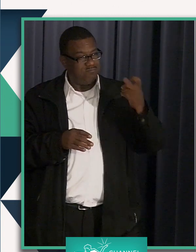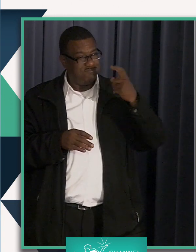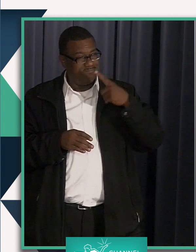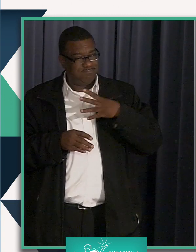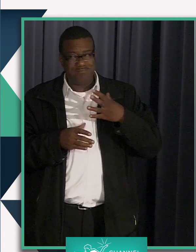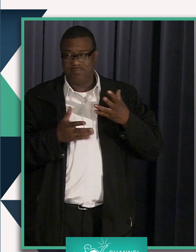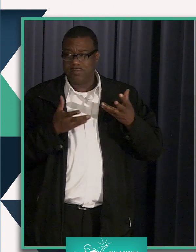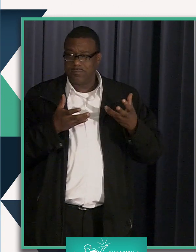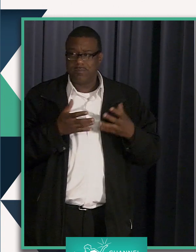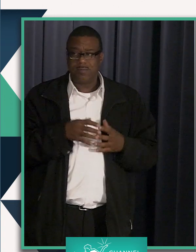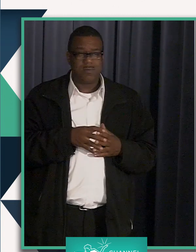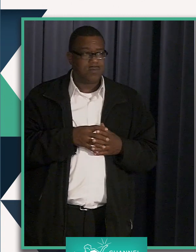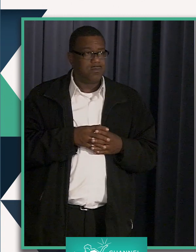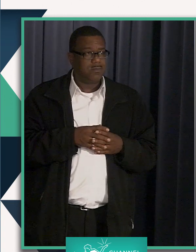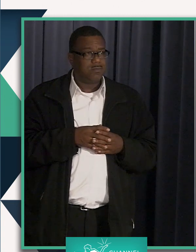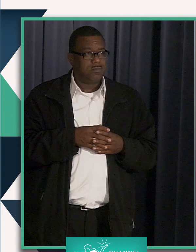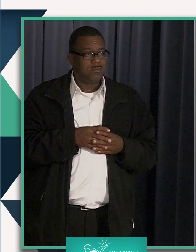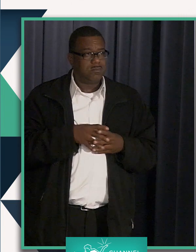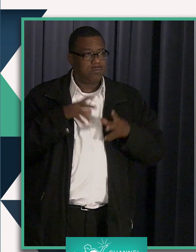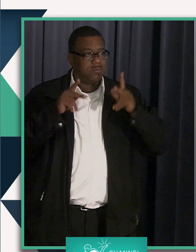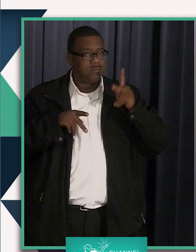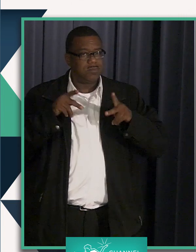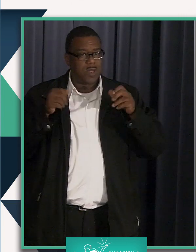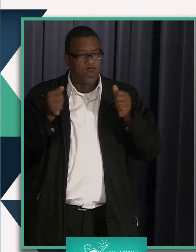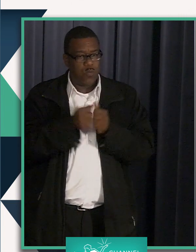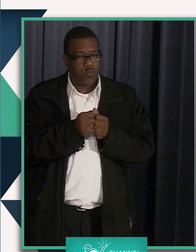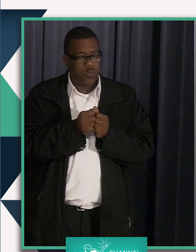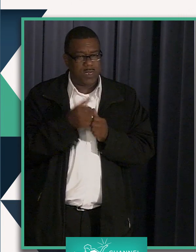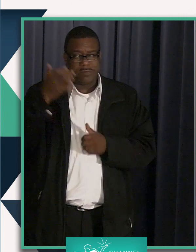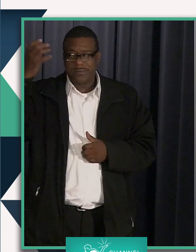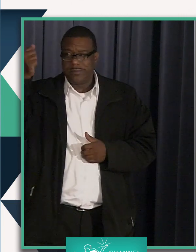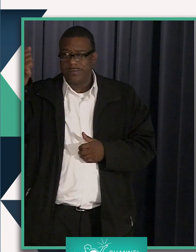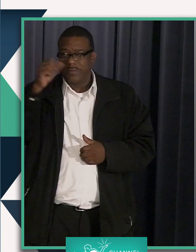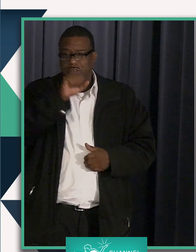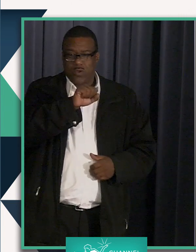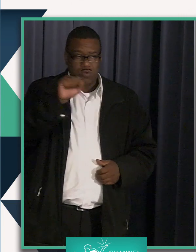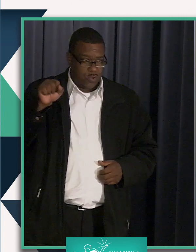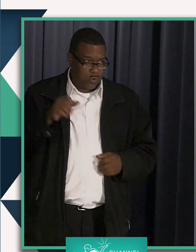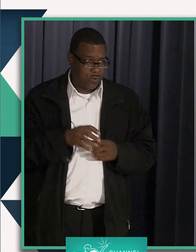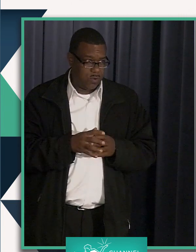basically touch note on people who get Social Security with